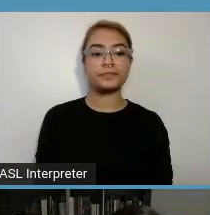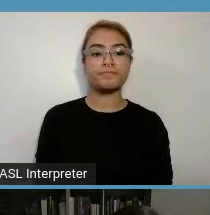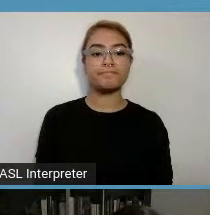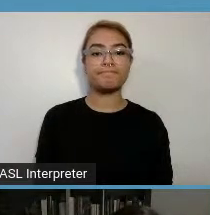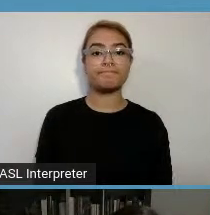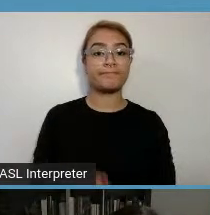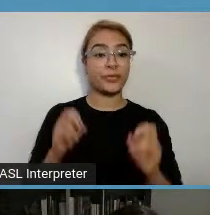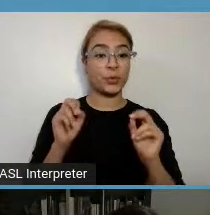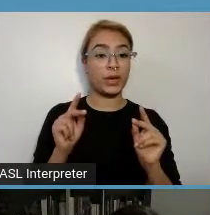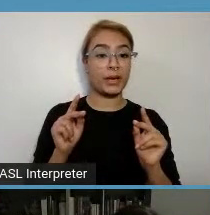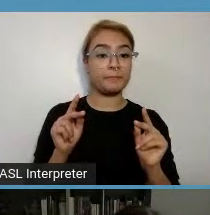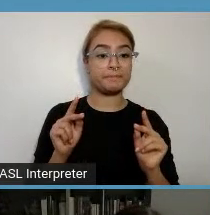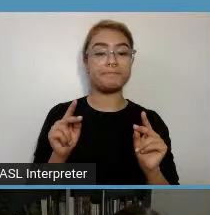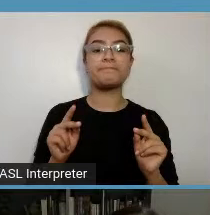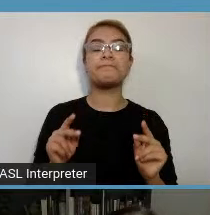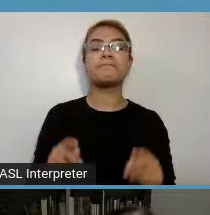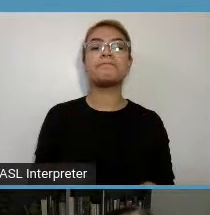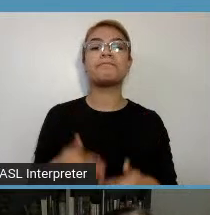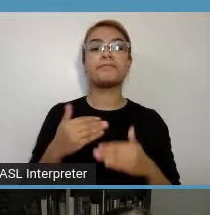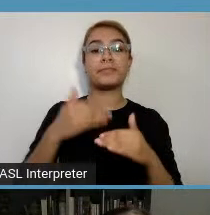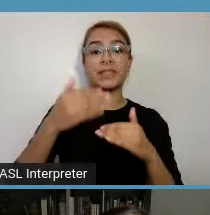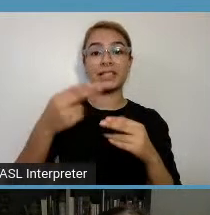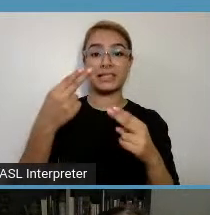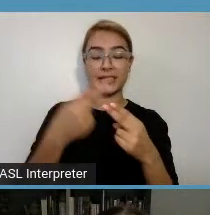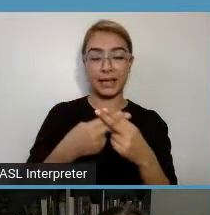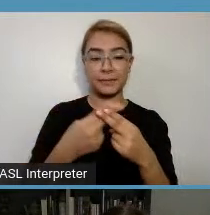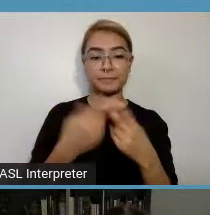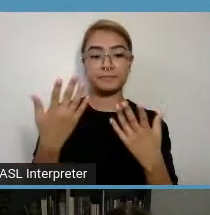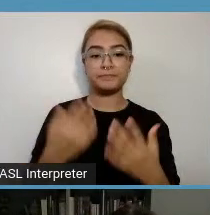okay, I just want to confirm it's moving my slide. Okay.